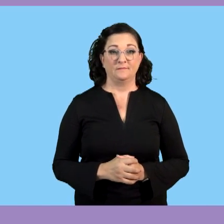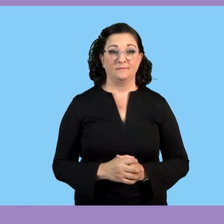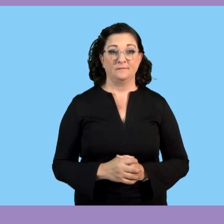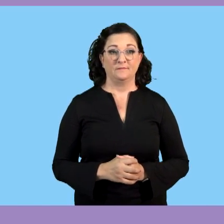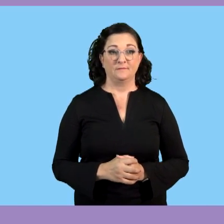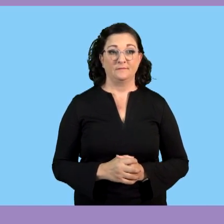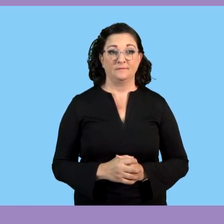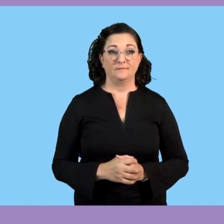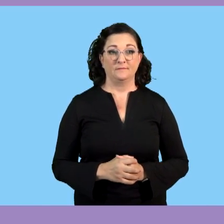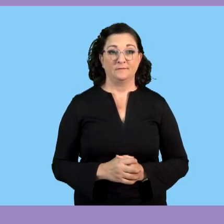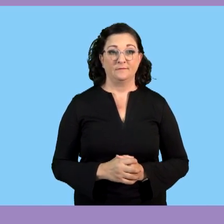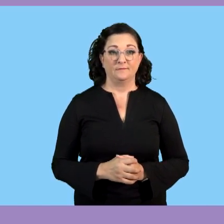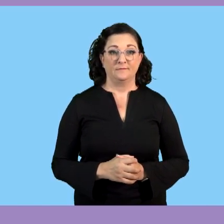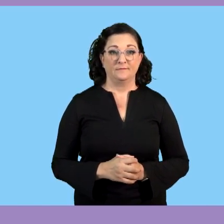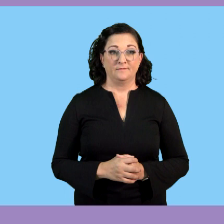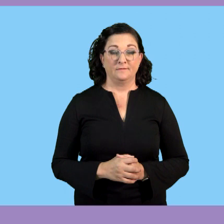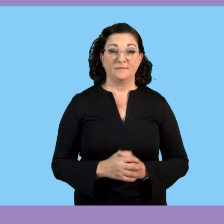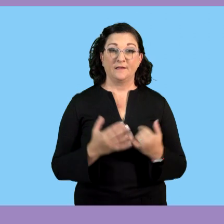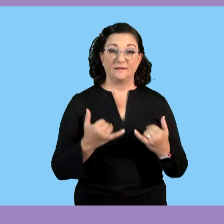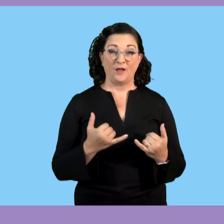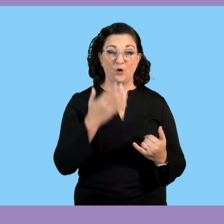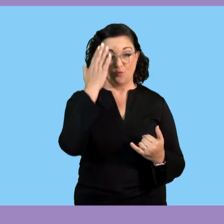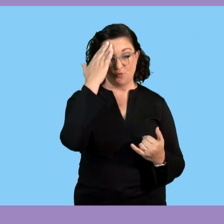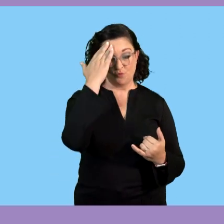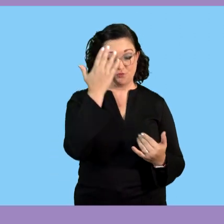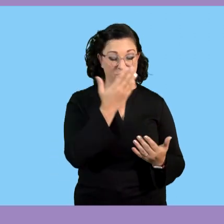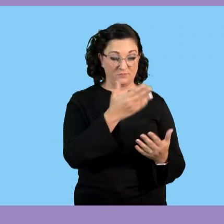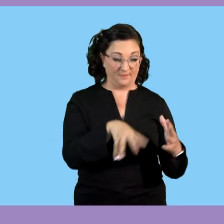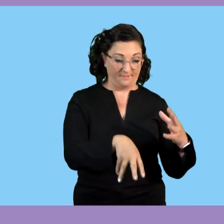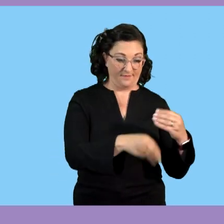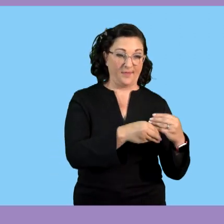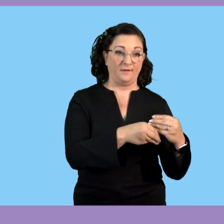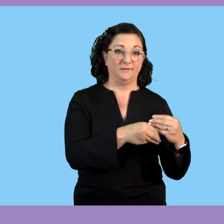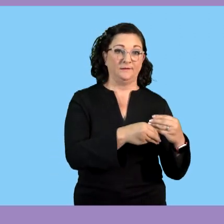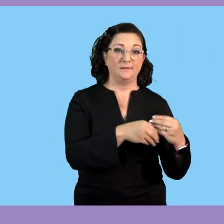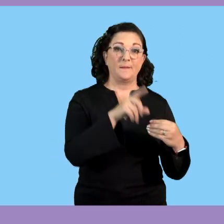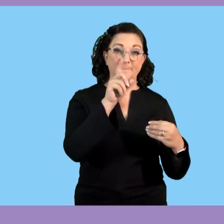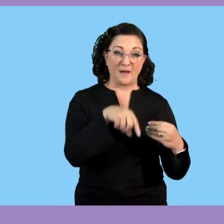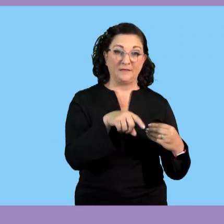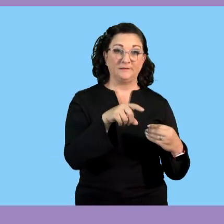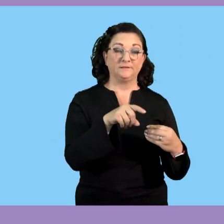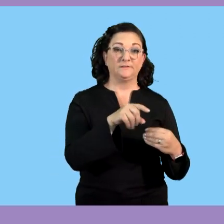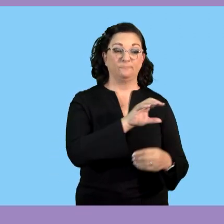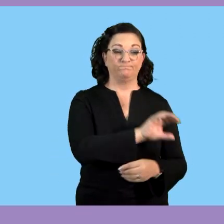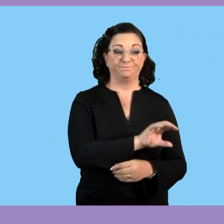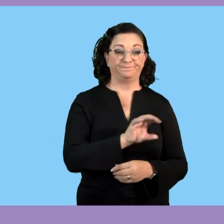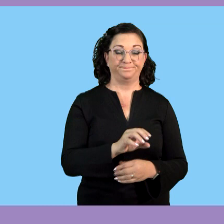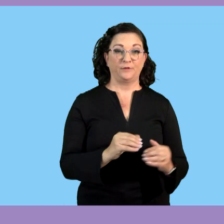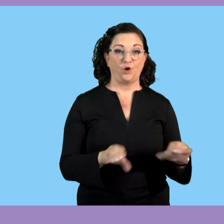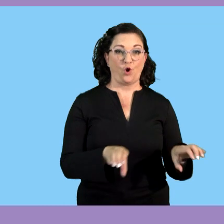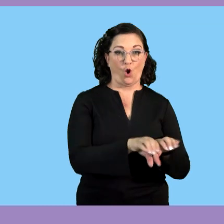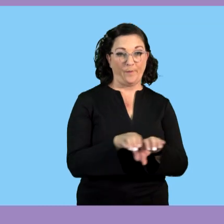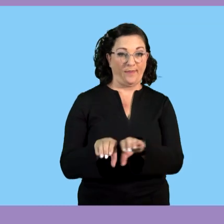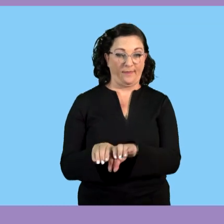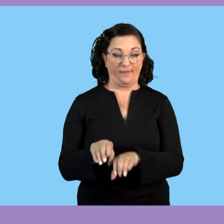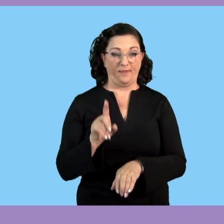5 whole plus 2/3. And we know for us to add these fractions, we must have a common denominator. So we're going to write